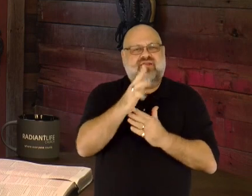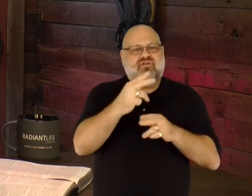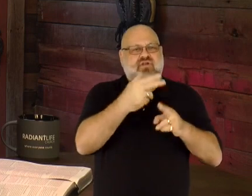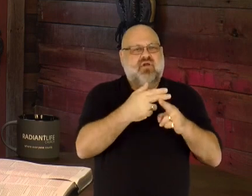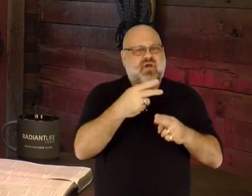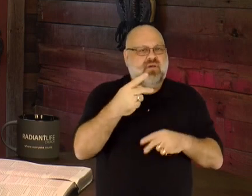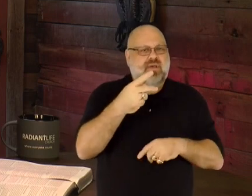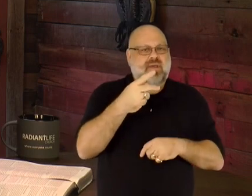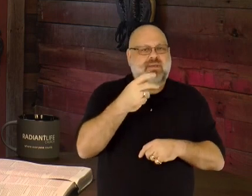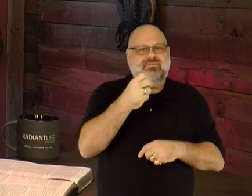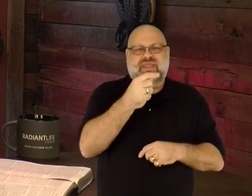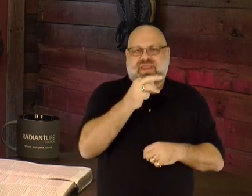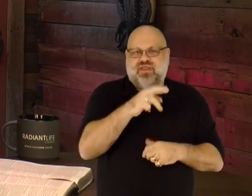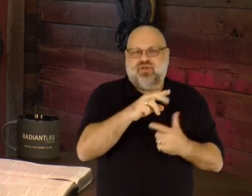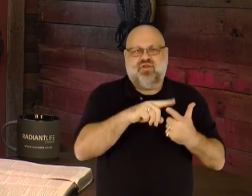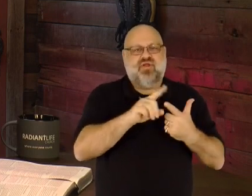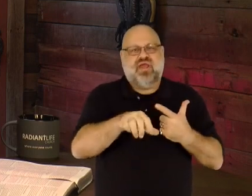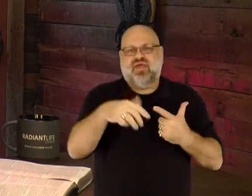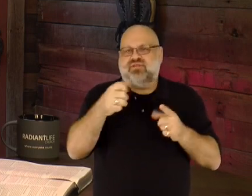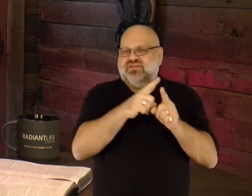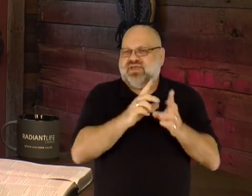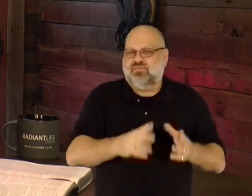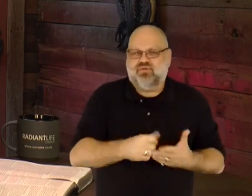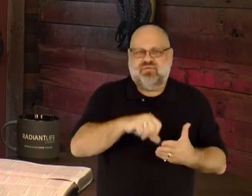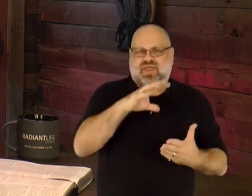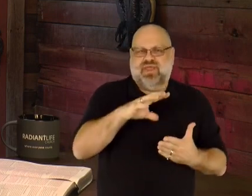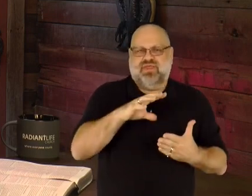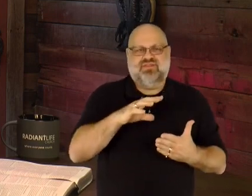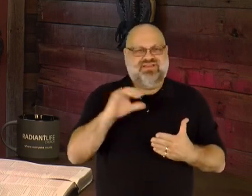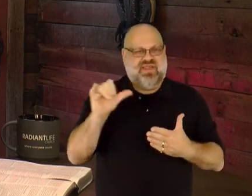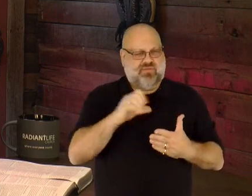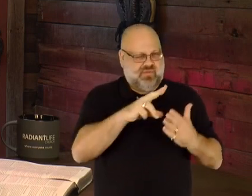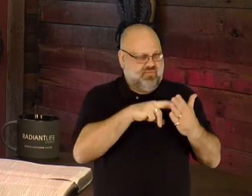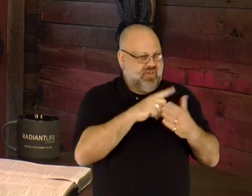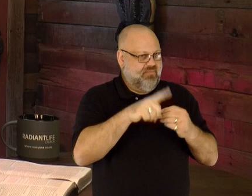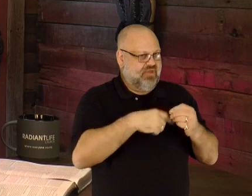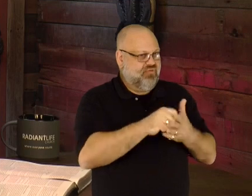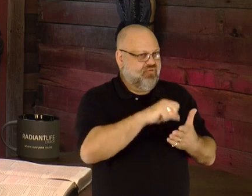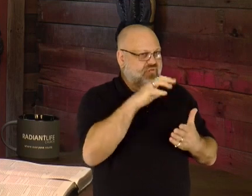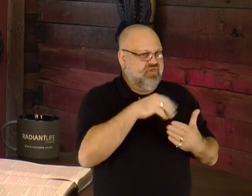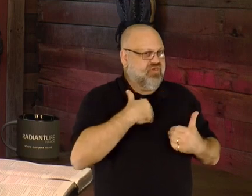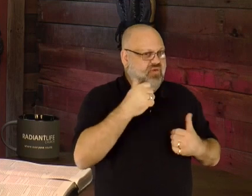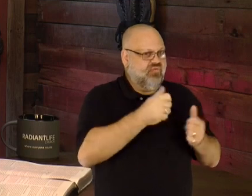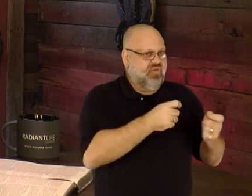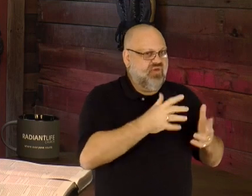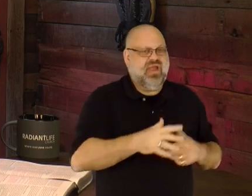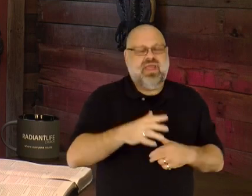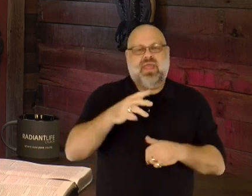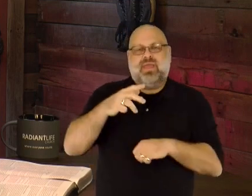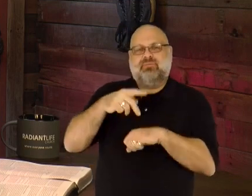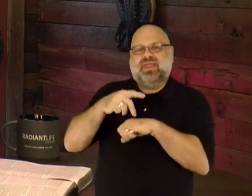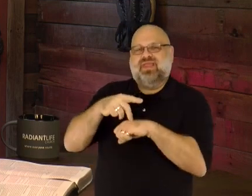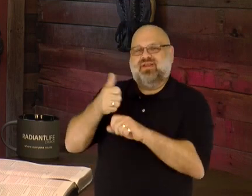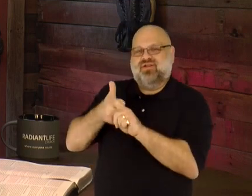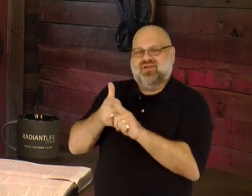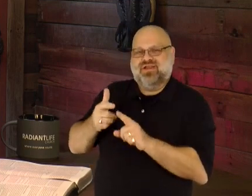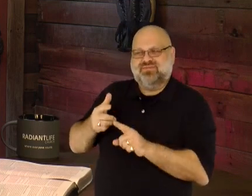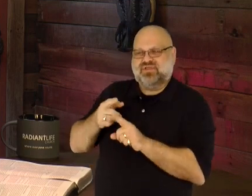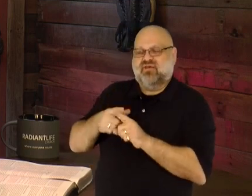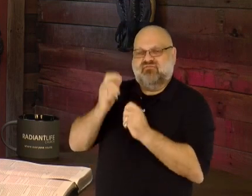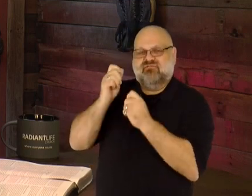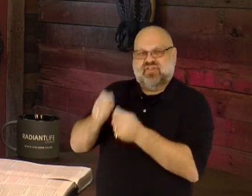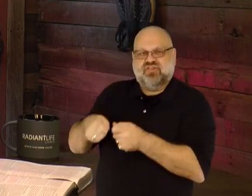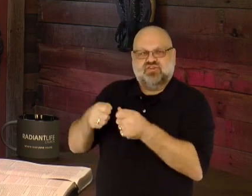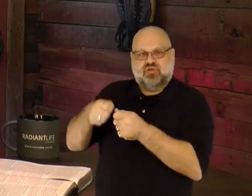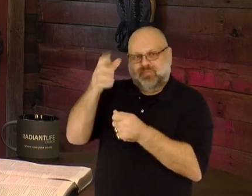like we read about the rich young ruler. Peter was a fisherman. He probably didn't have great financial wealth. But giving